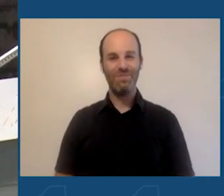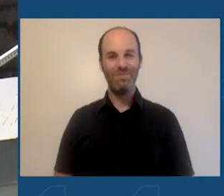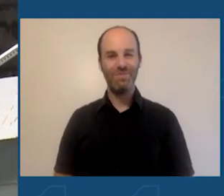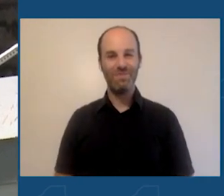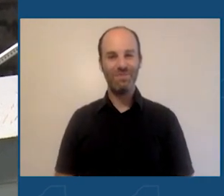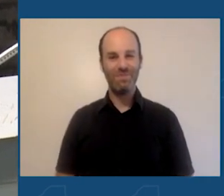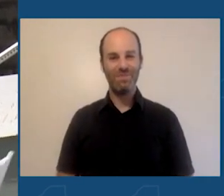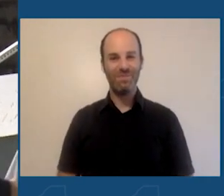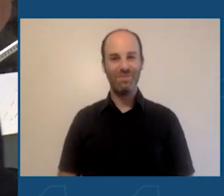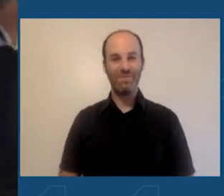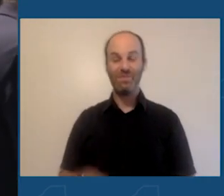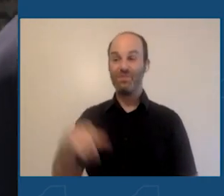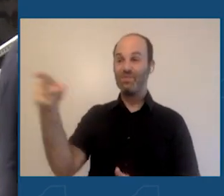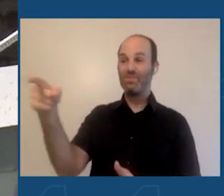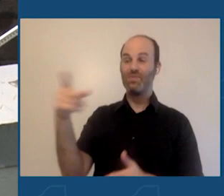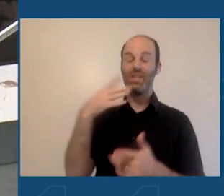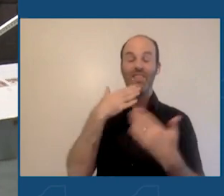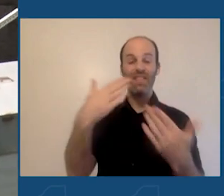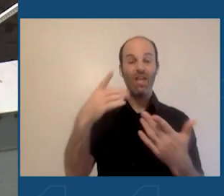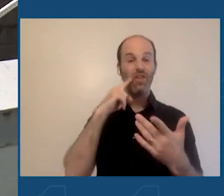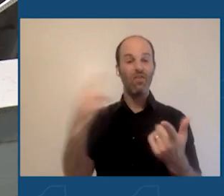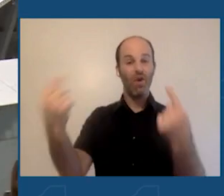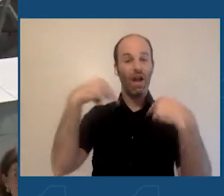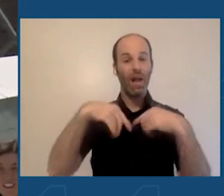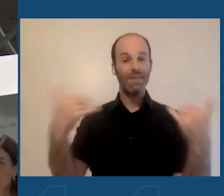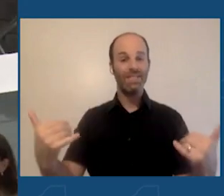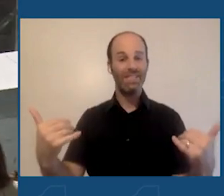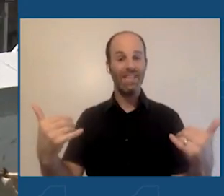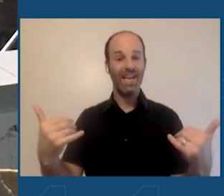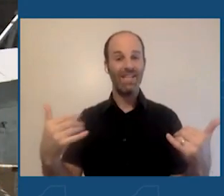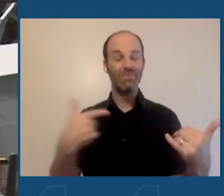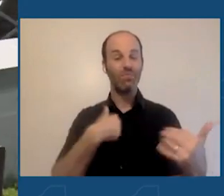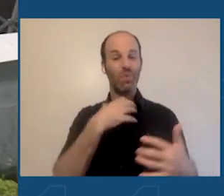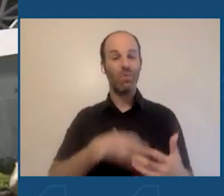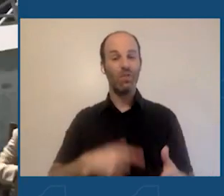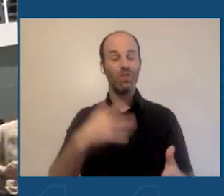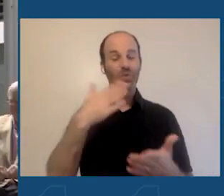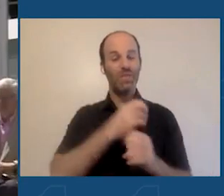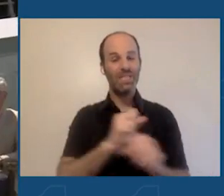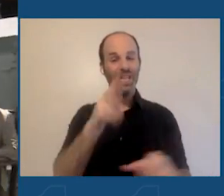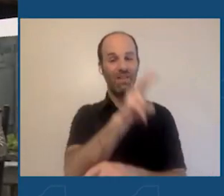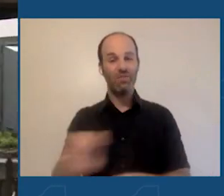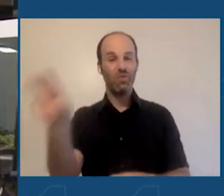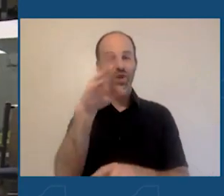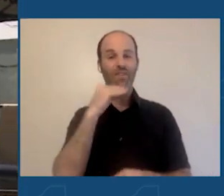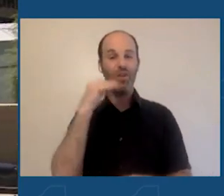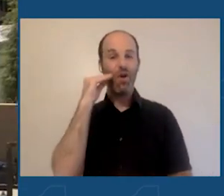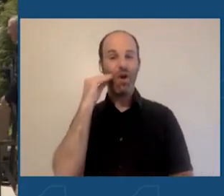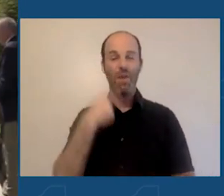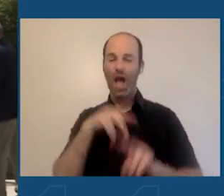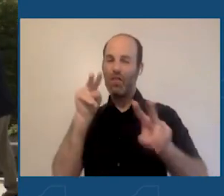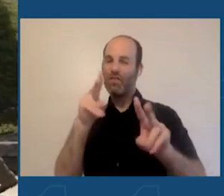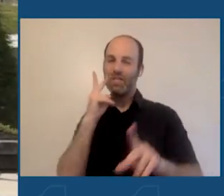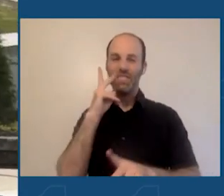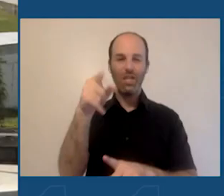Thank you for attending today's event. We wish you a safe travel home and look forward to seeing you at the games.